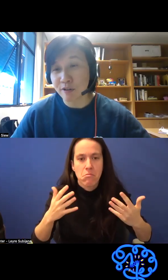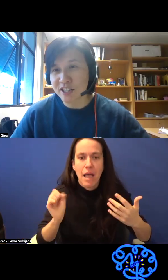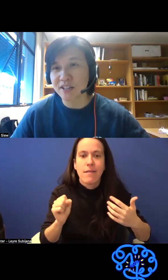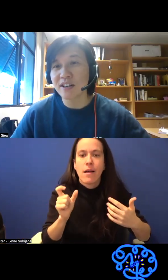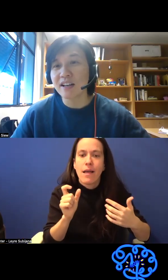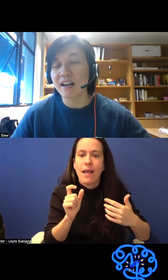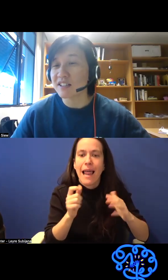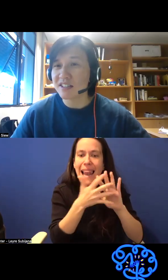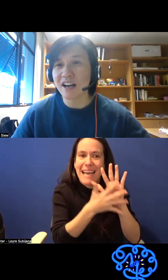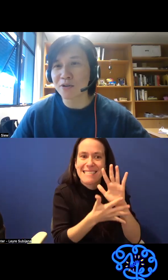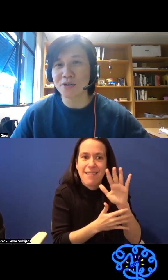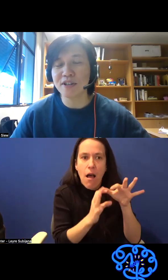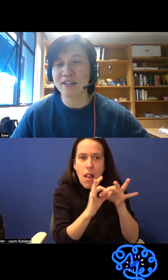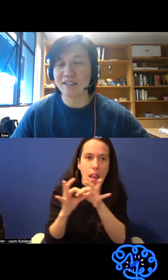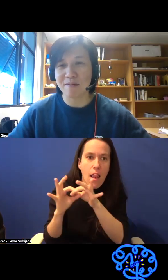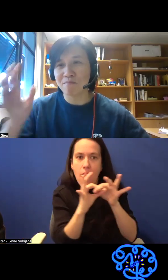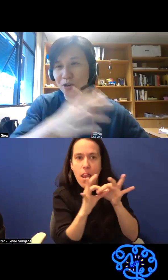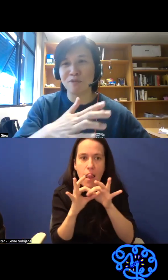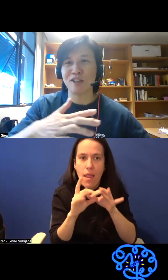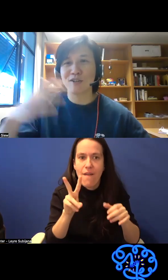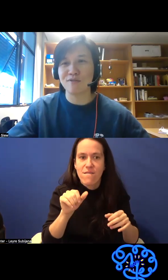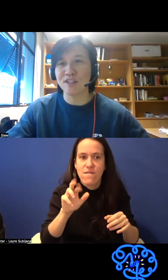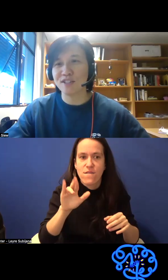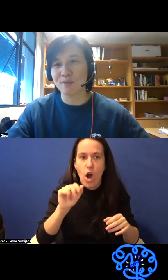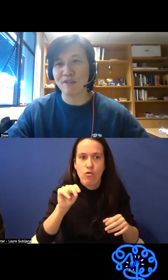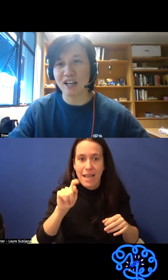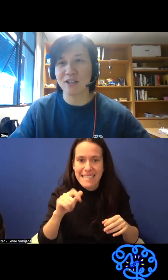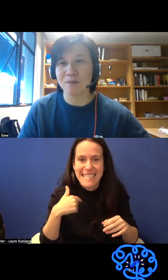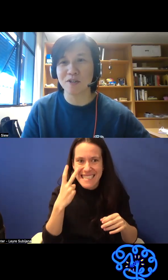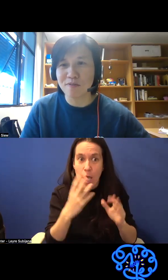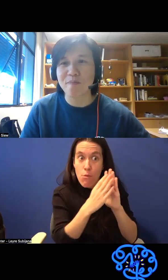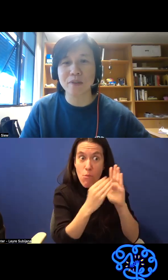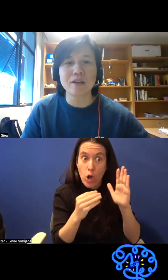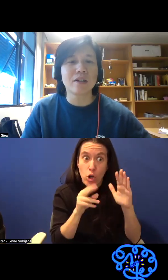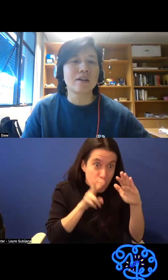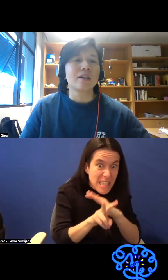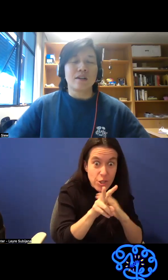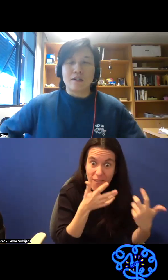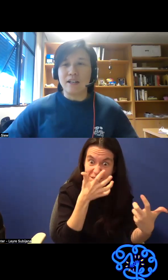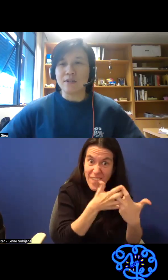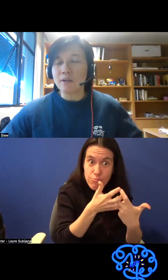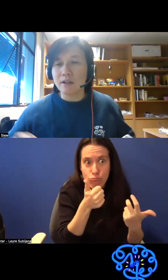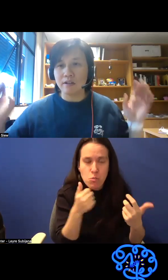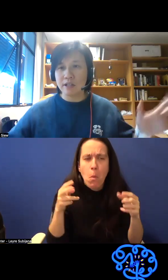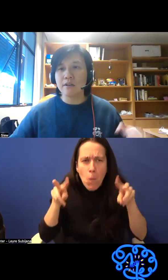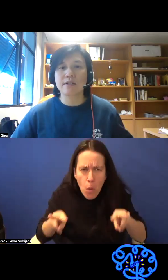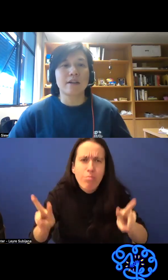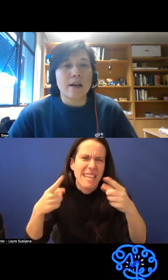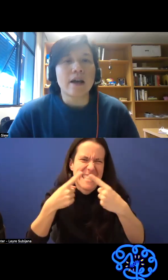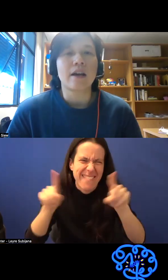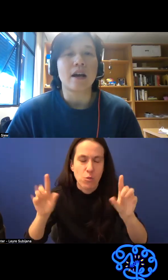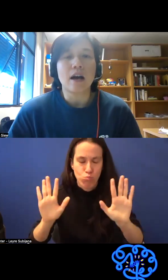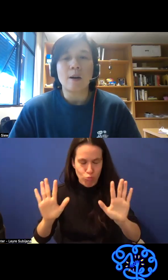our regression and see how good that model prediction fits what we actually observe. Okay, so the